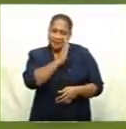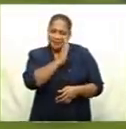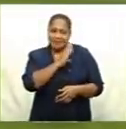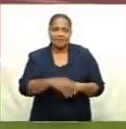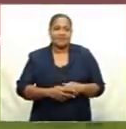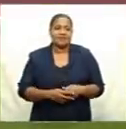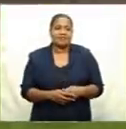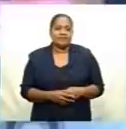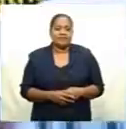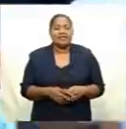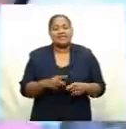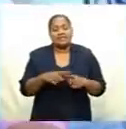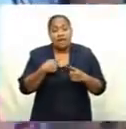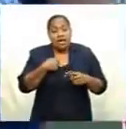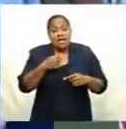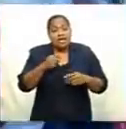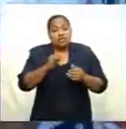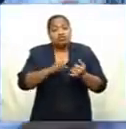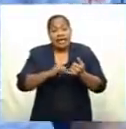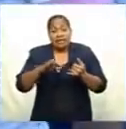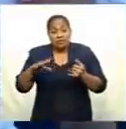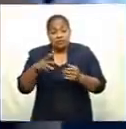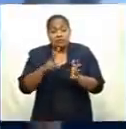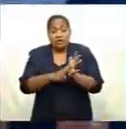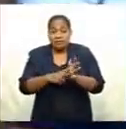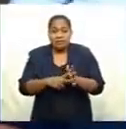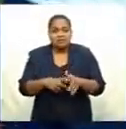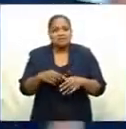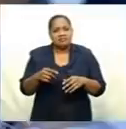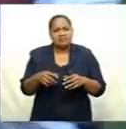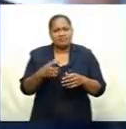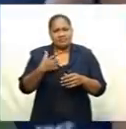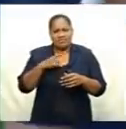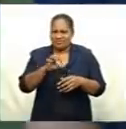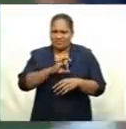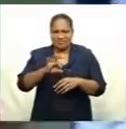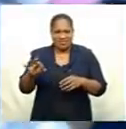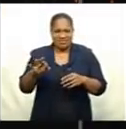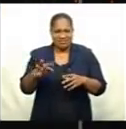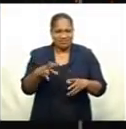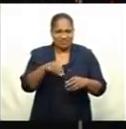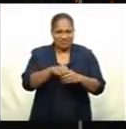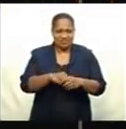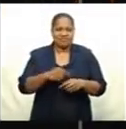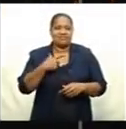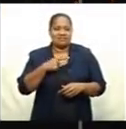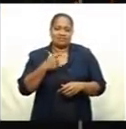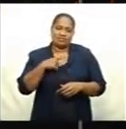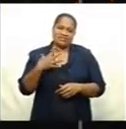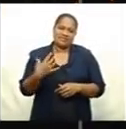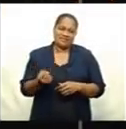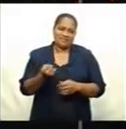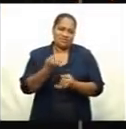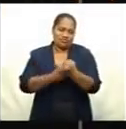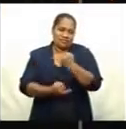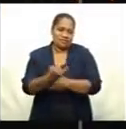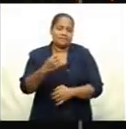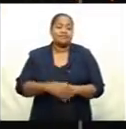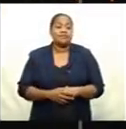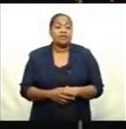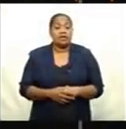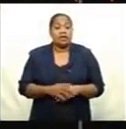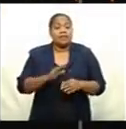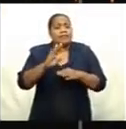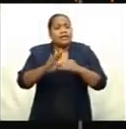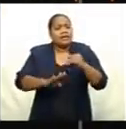Suliasi Vunivalu also failed to make the side due to a hamstring injury. At the end of a night of huge